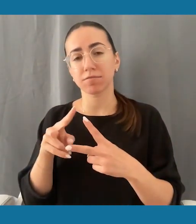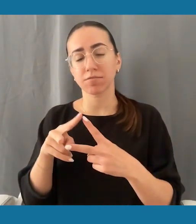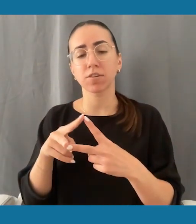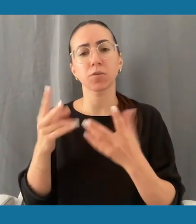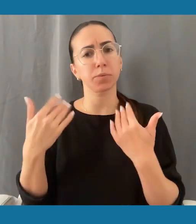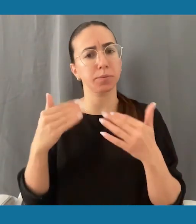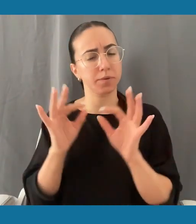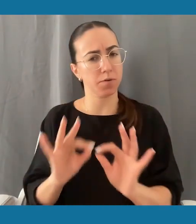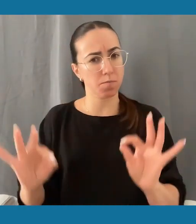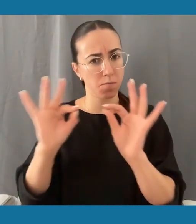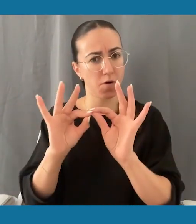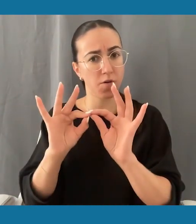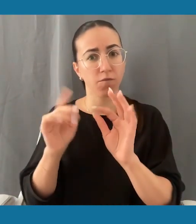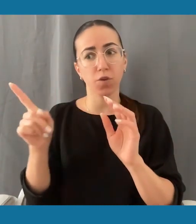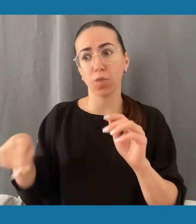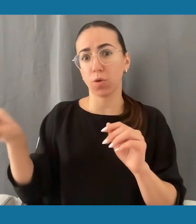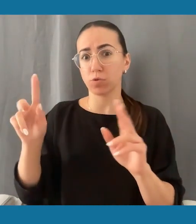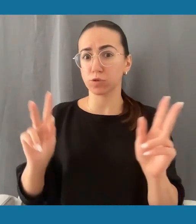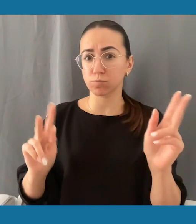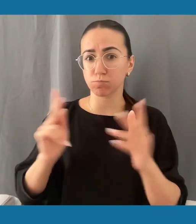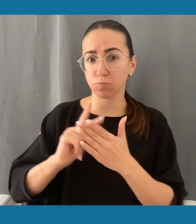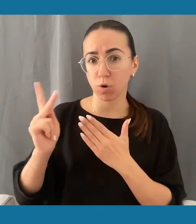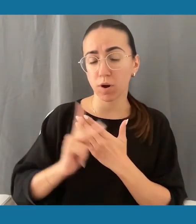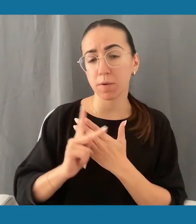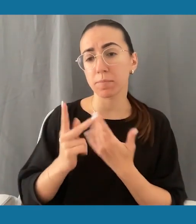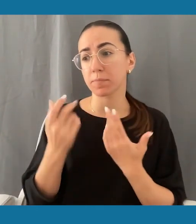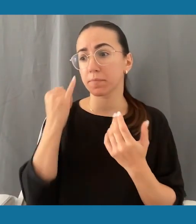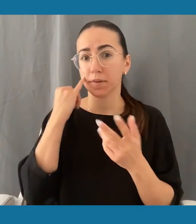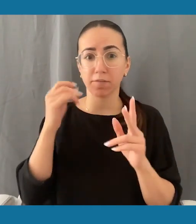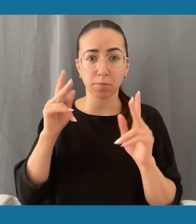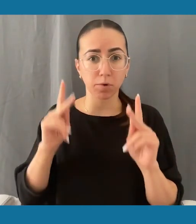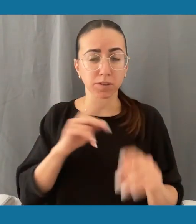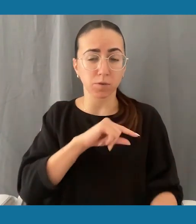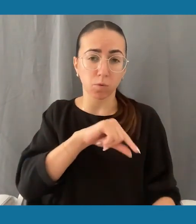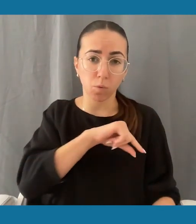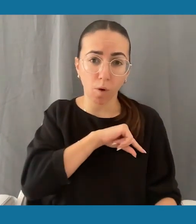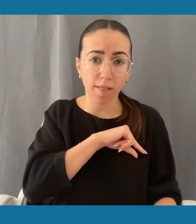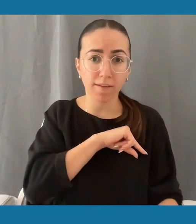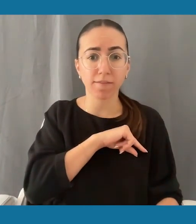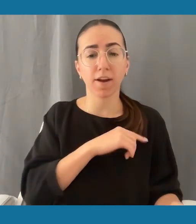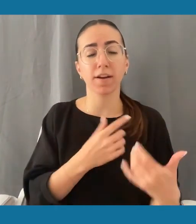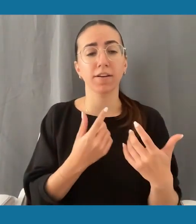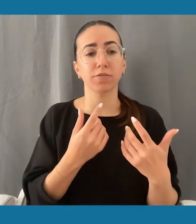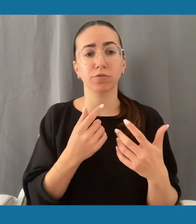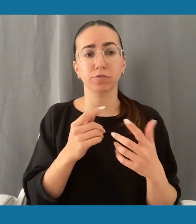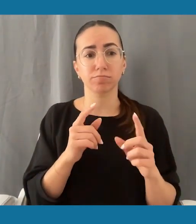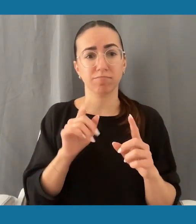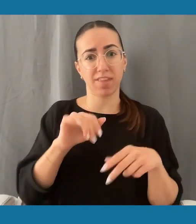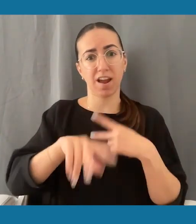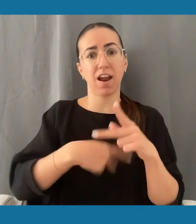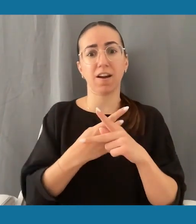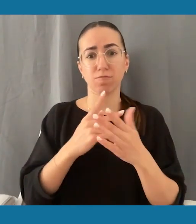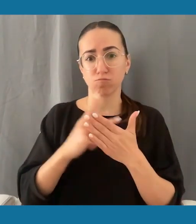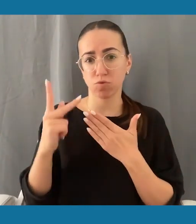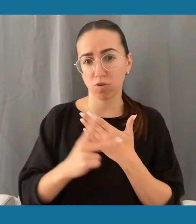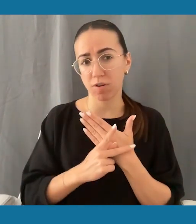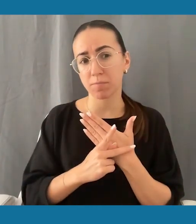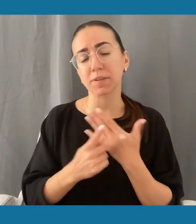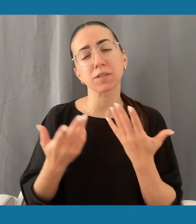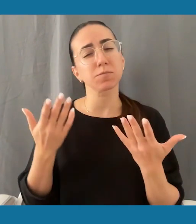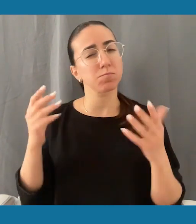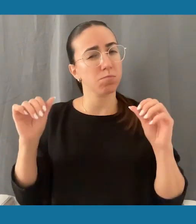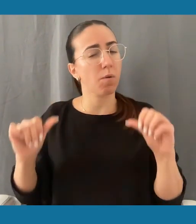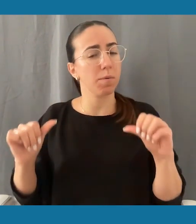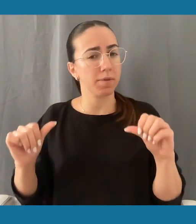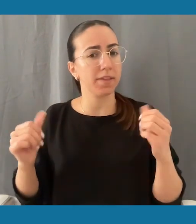important because for those programs, if a loved one needs to qualify for these two programs, it is highly likely that a